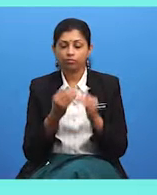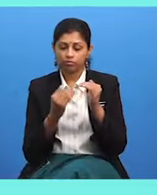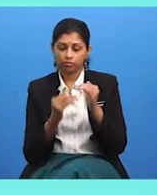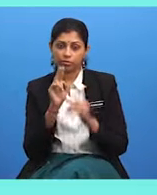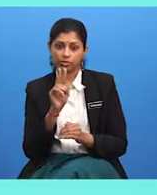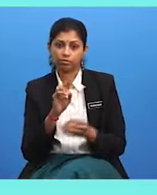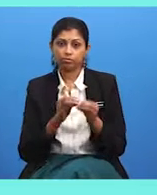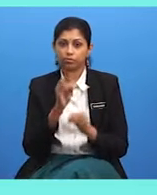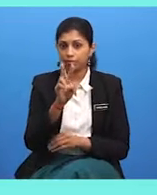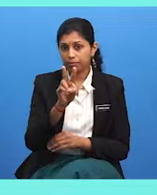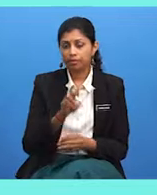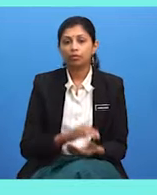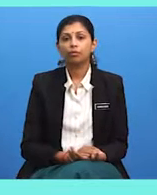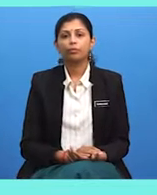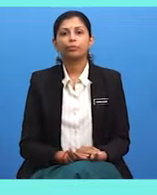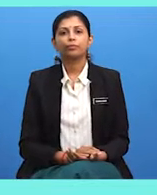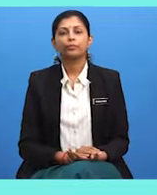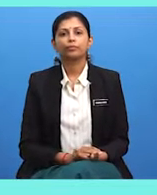do, which is to